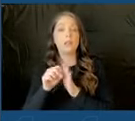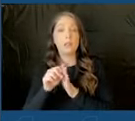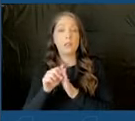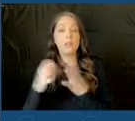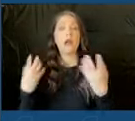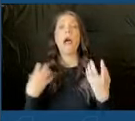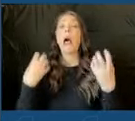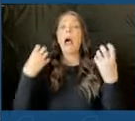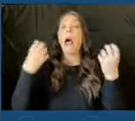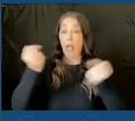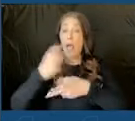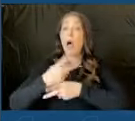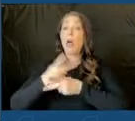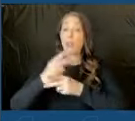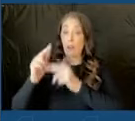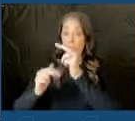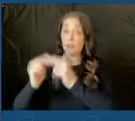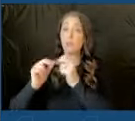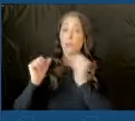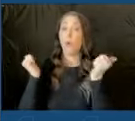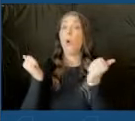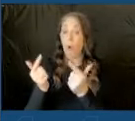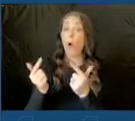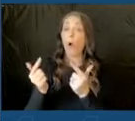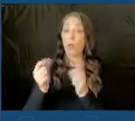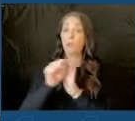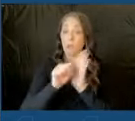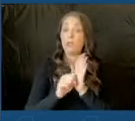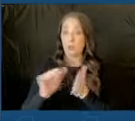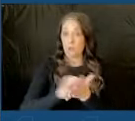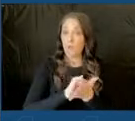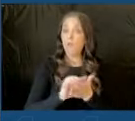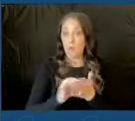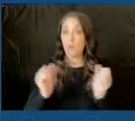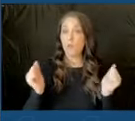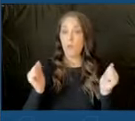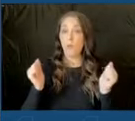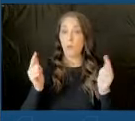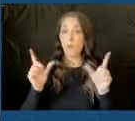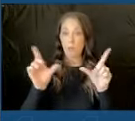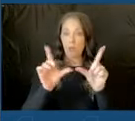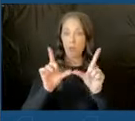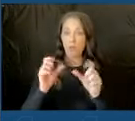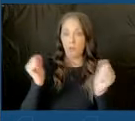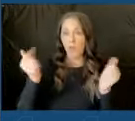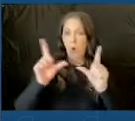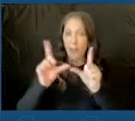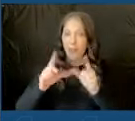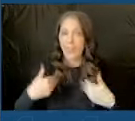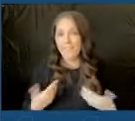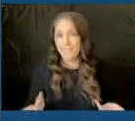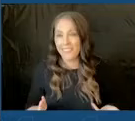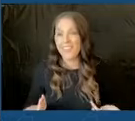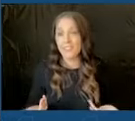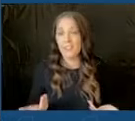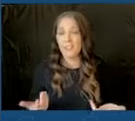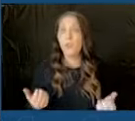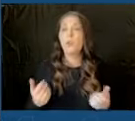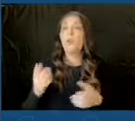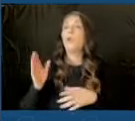healthcare facilities, all healthcare facilities in the state of New York. Licensed, they're all licensed. Yes, they're all licensed. They're all licensed, yeah. It will